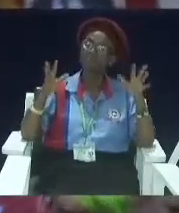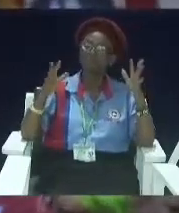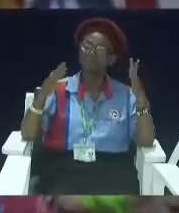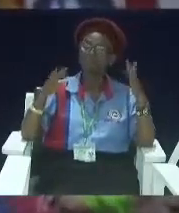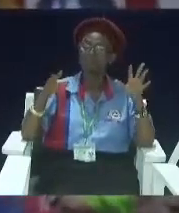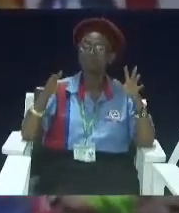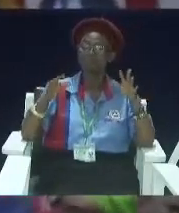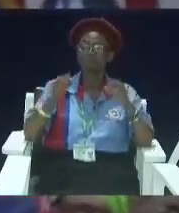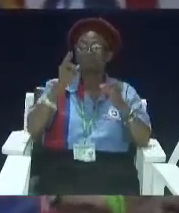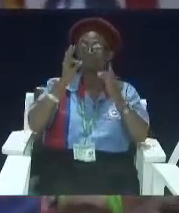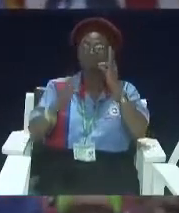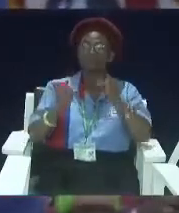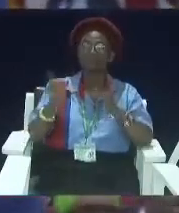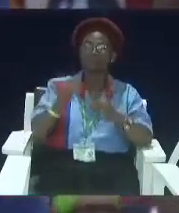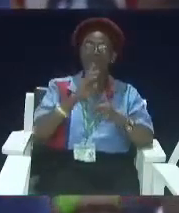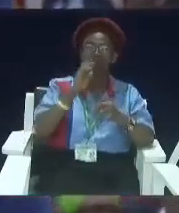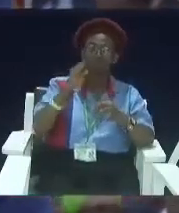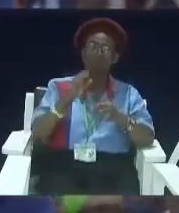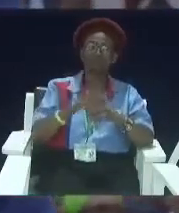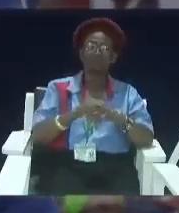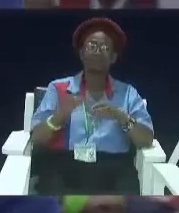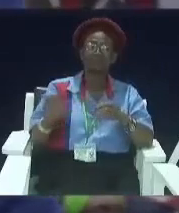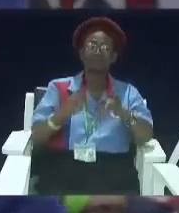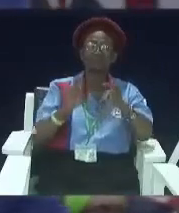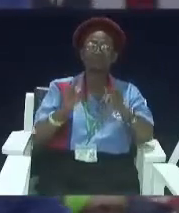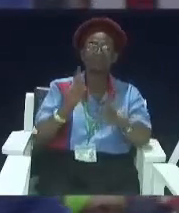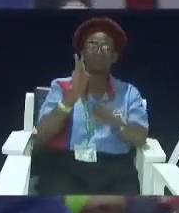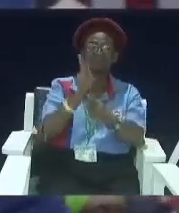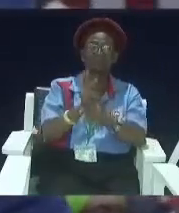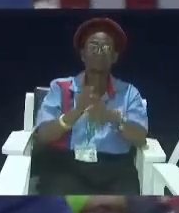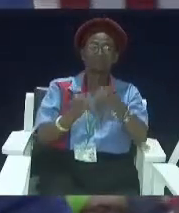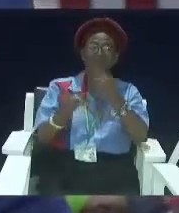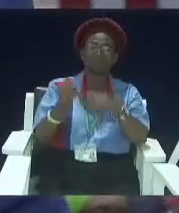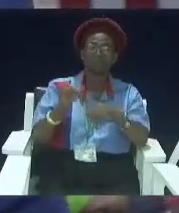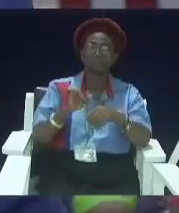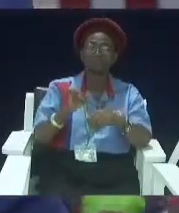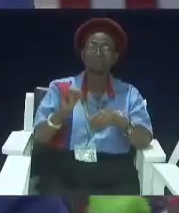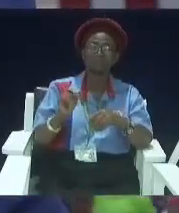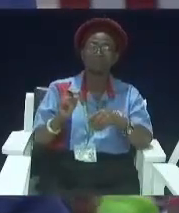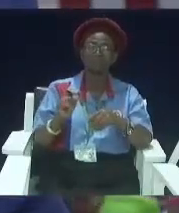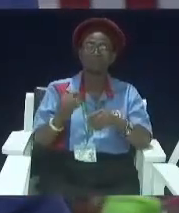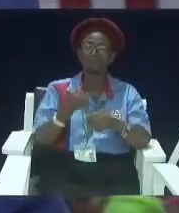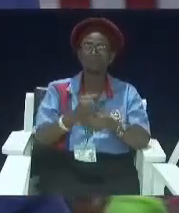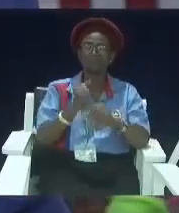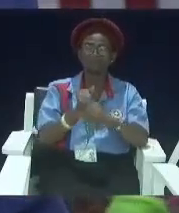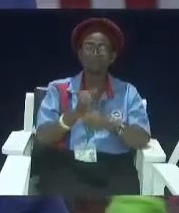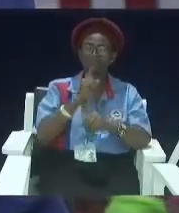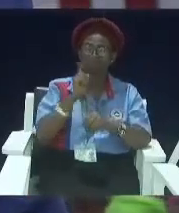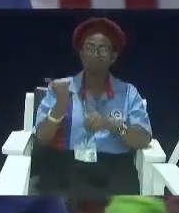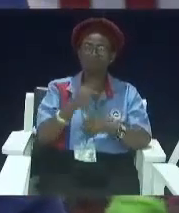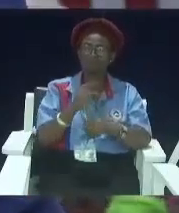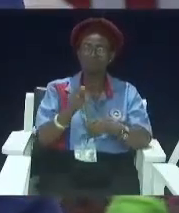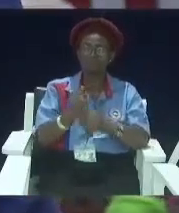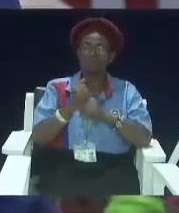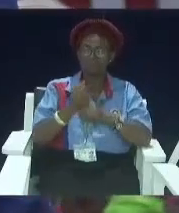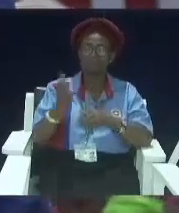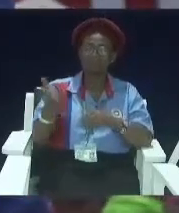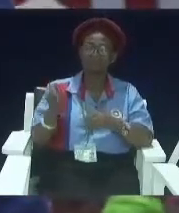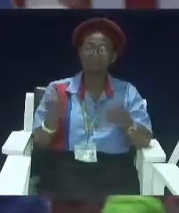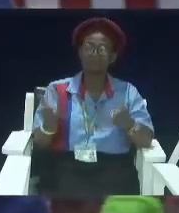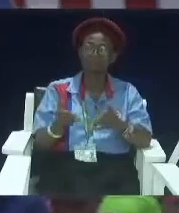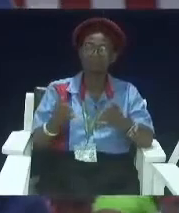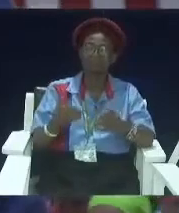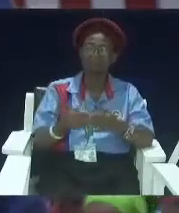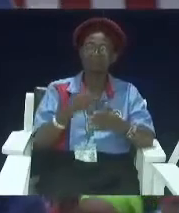Now, if you are on the way, just keep coming, keep coming. Make sure you get here before I finish praying. And those of us